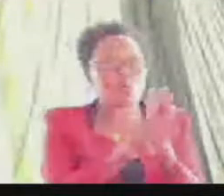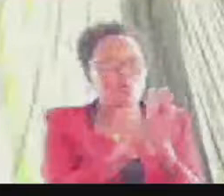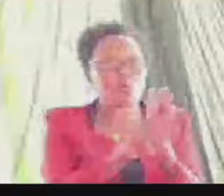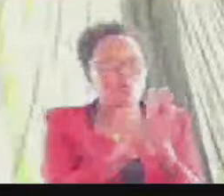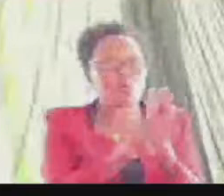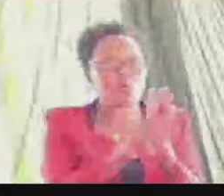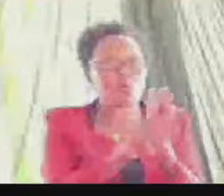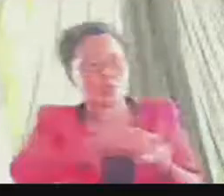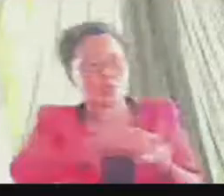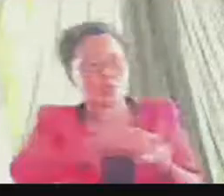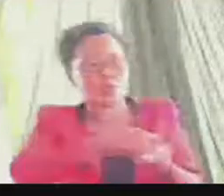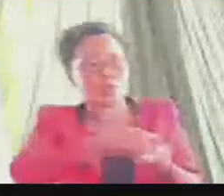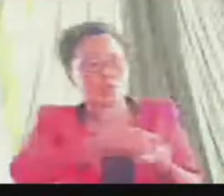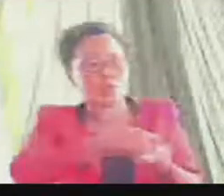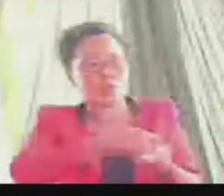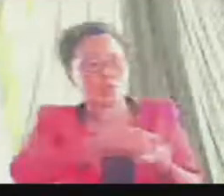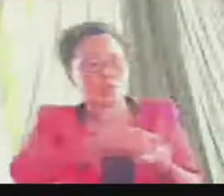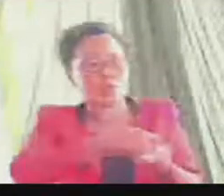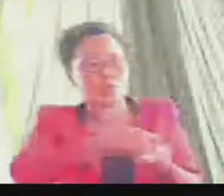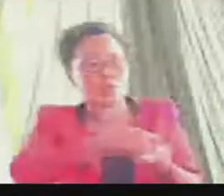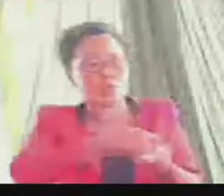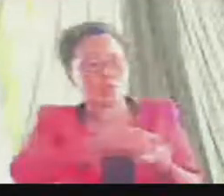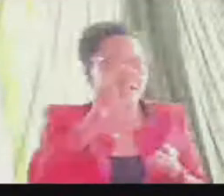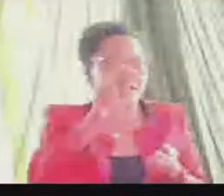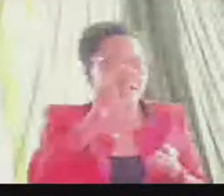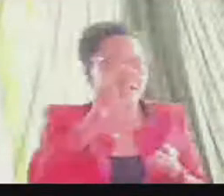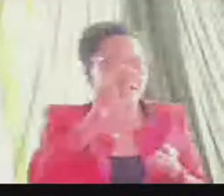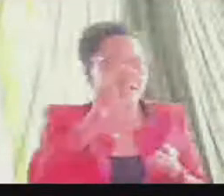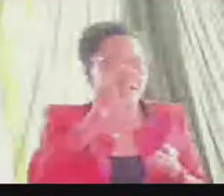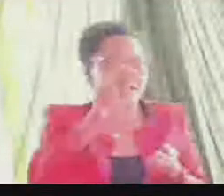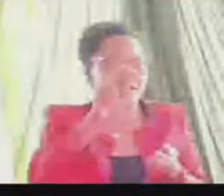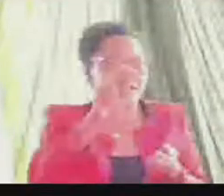grants and hear objection proceedings and